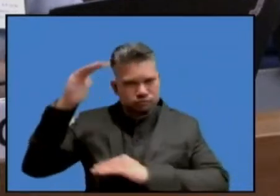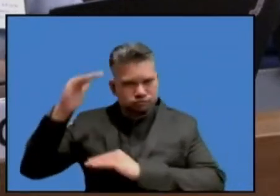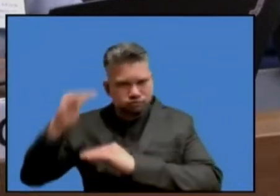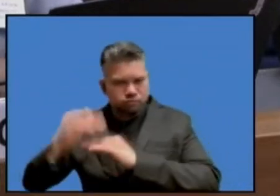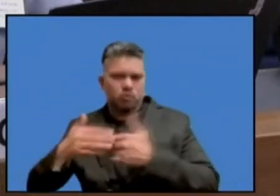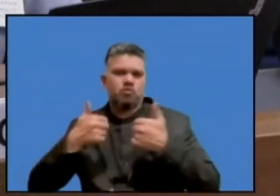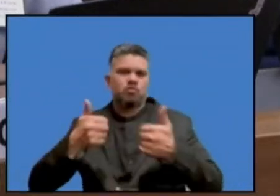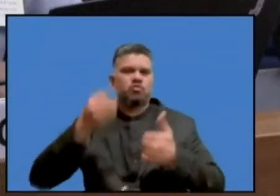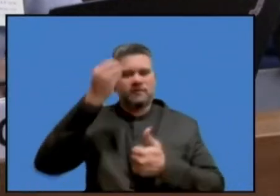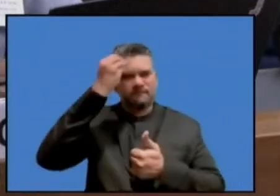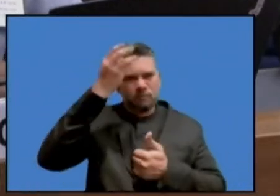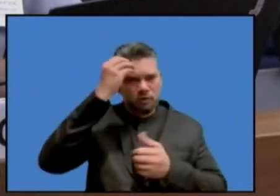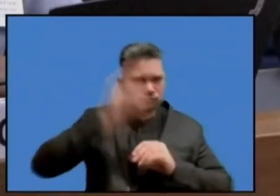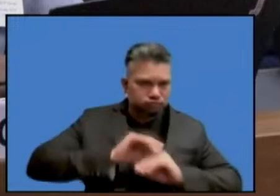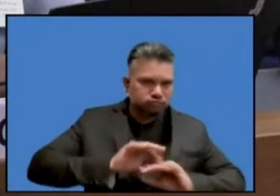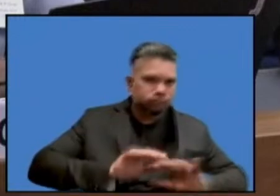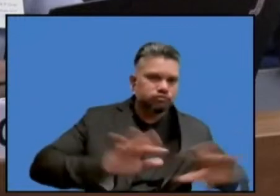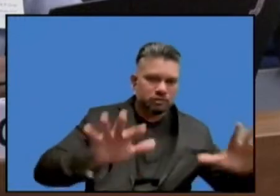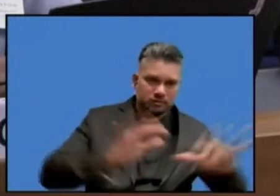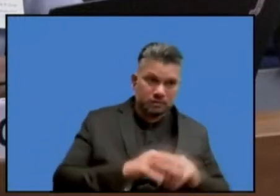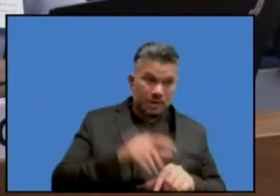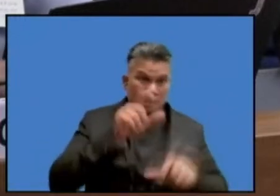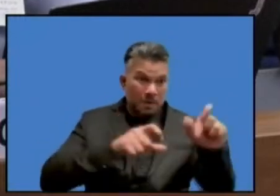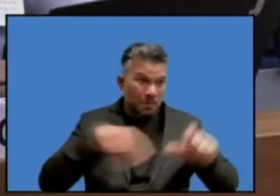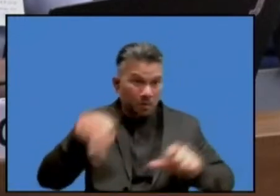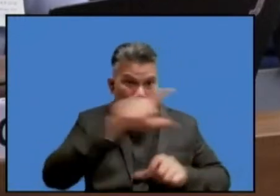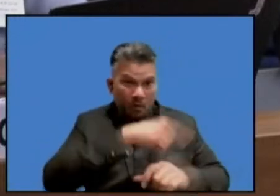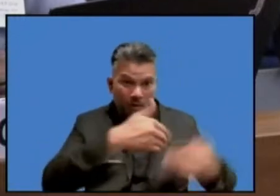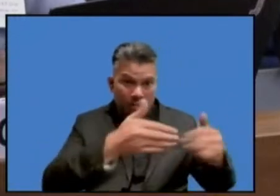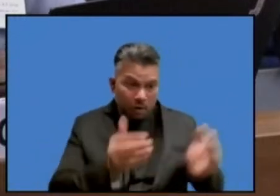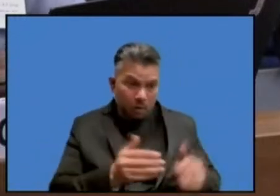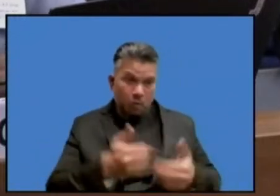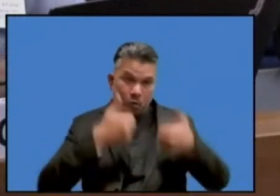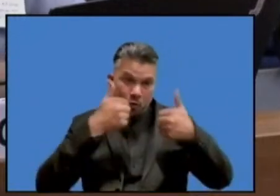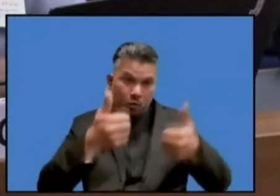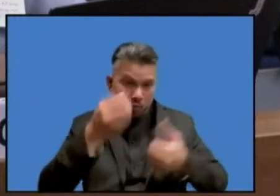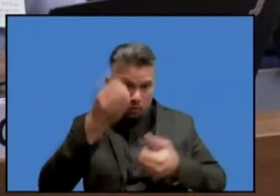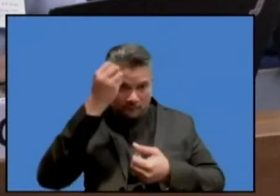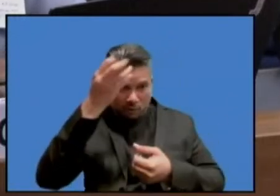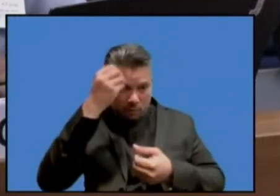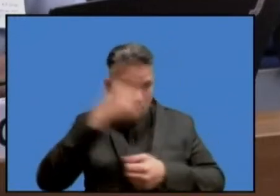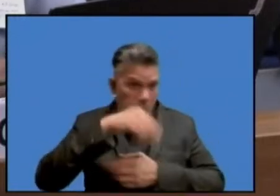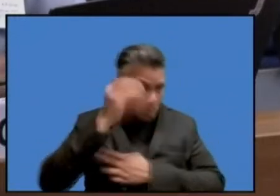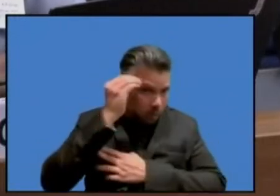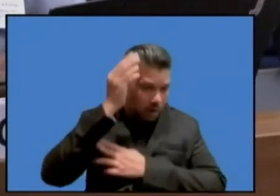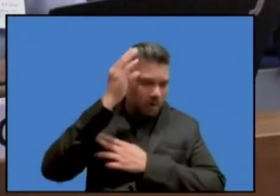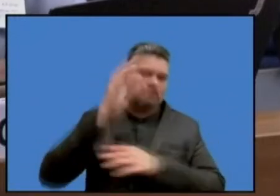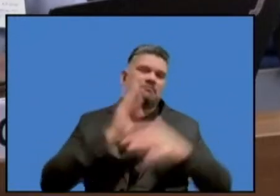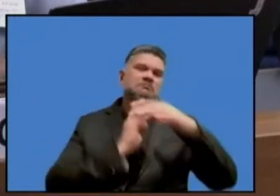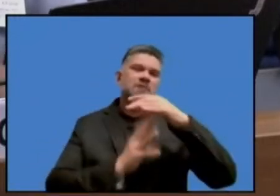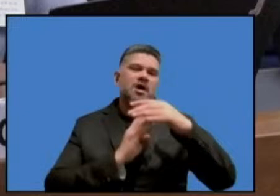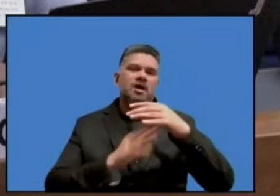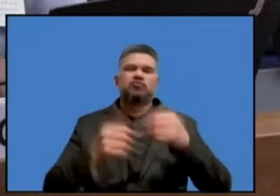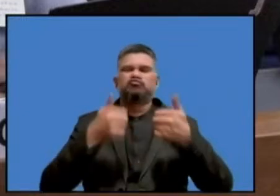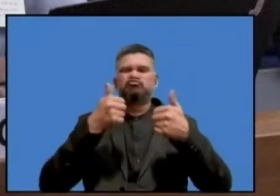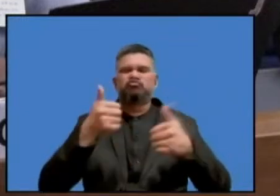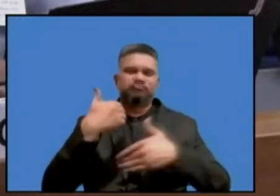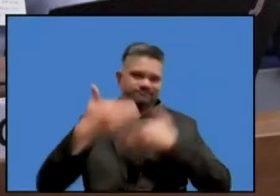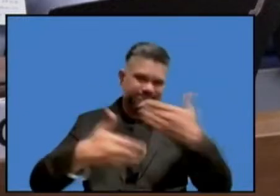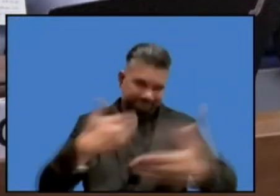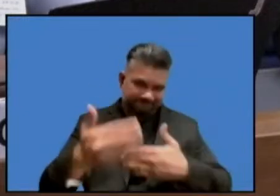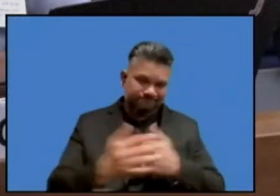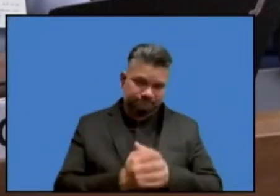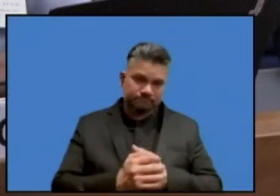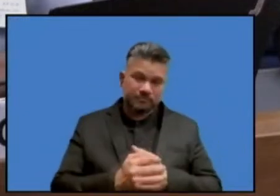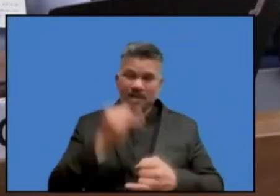An informed society is essential for fostering inclusive migration policies. Lastly, on Objective 23, Bangladesh